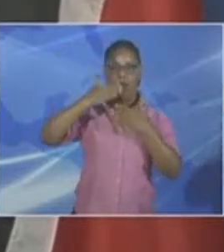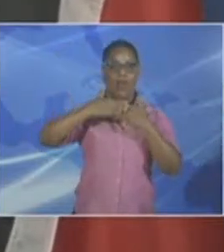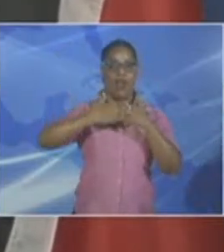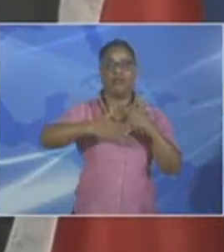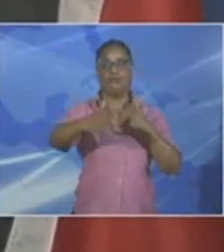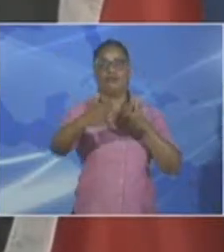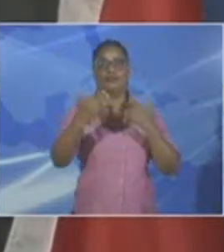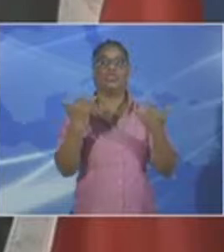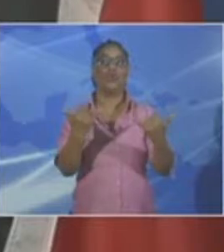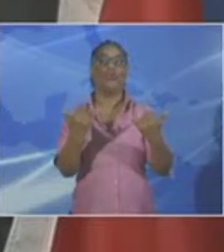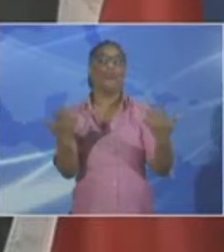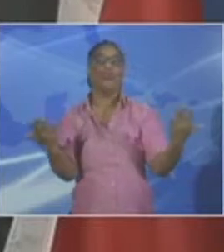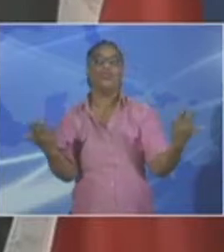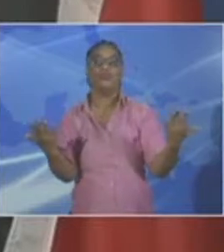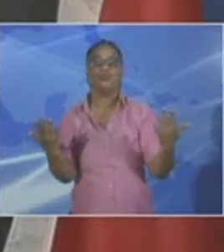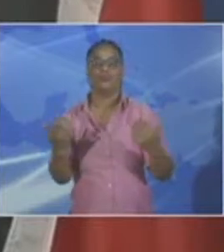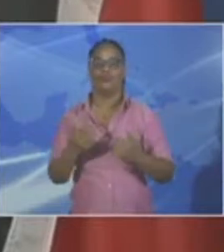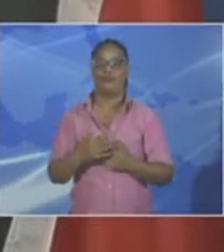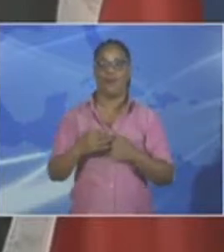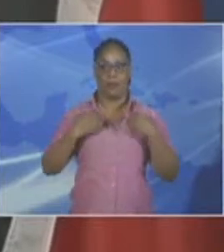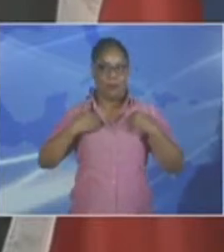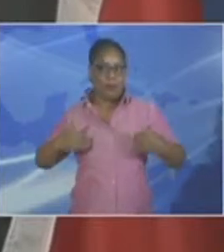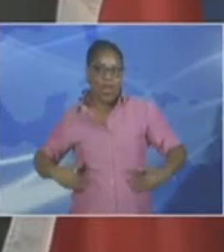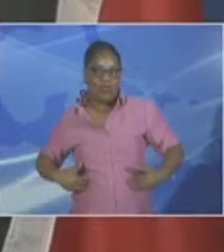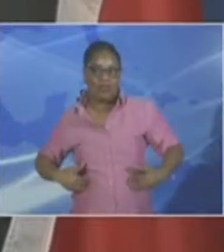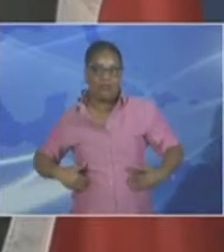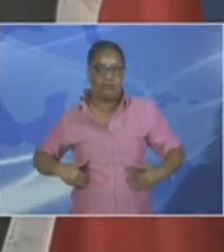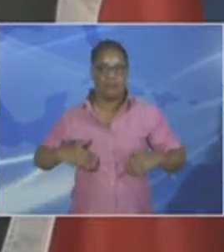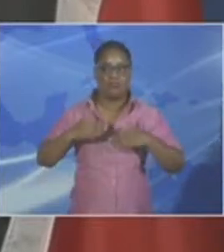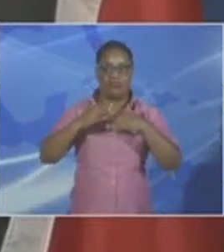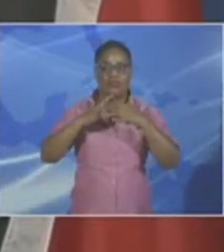that existed in March 2020.